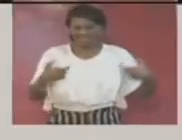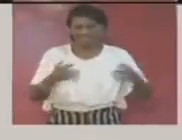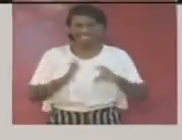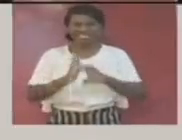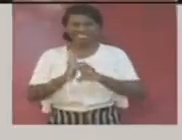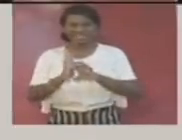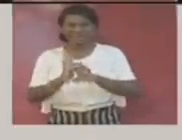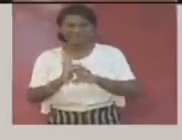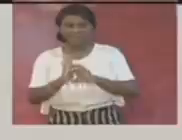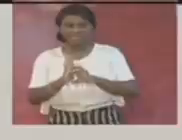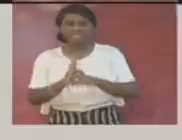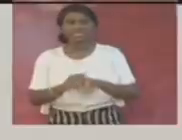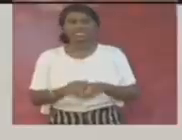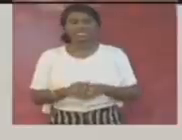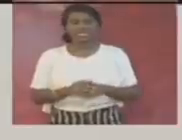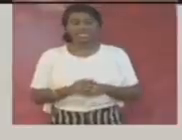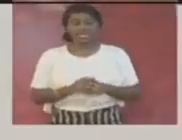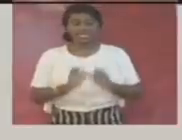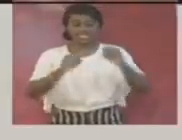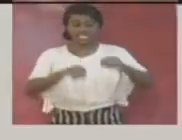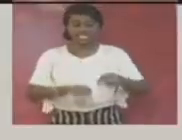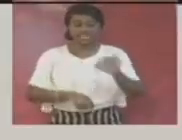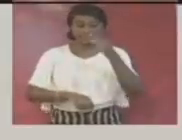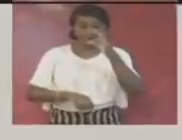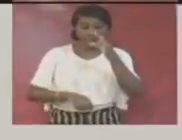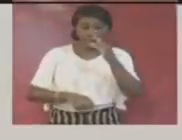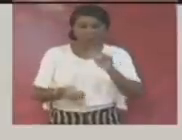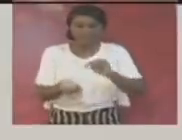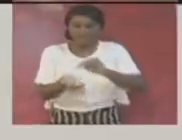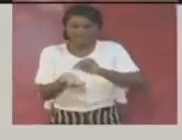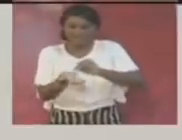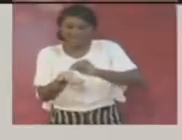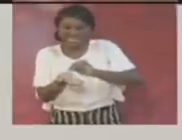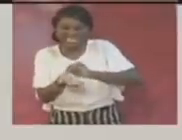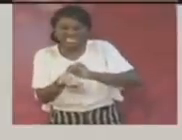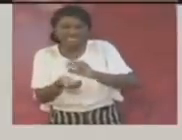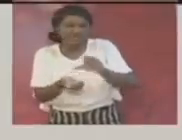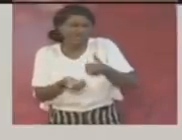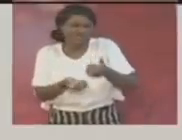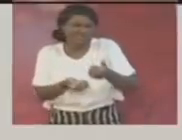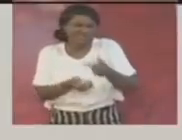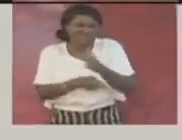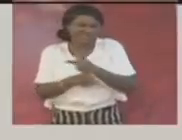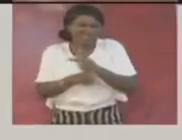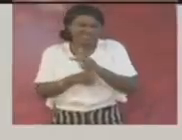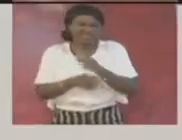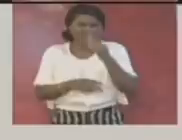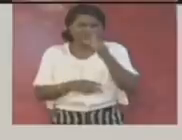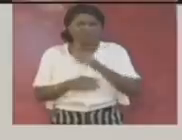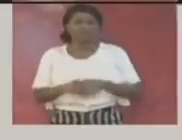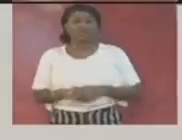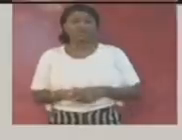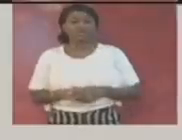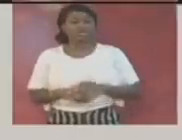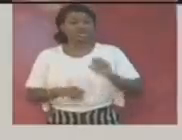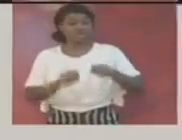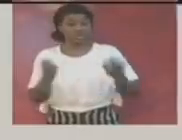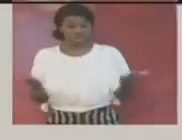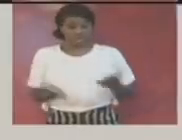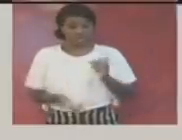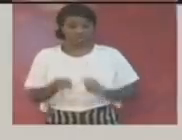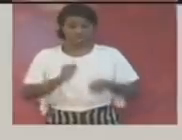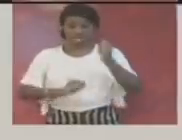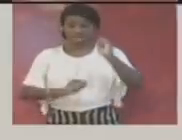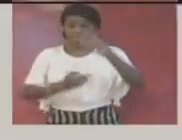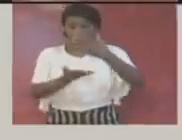example, seafood, medication, or some other form of food. So in Trinidad and Tobago, in our phase